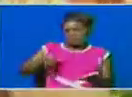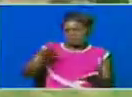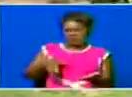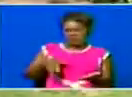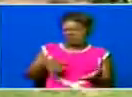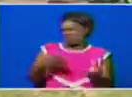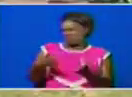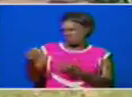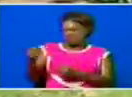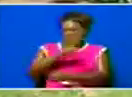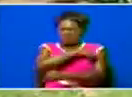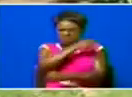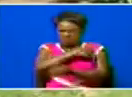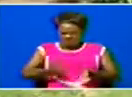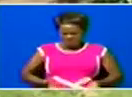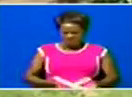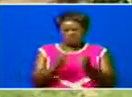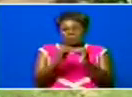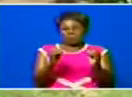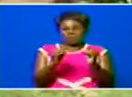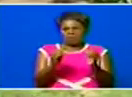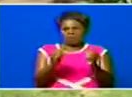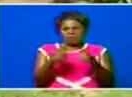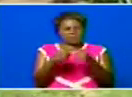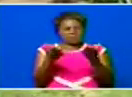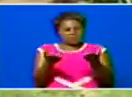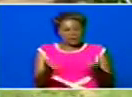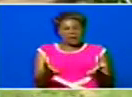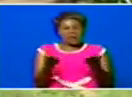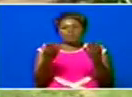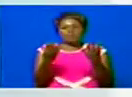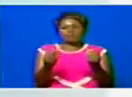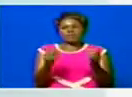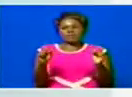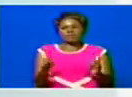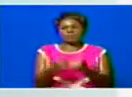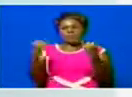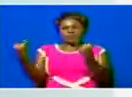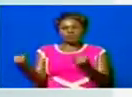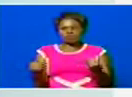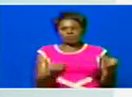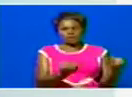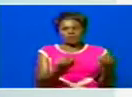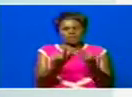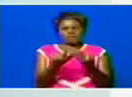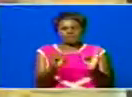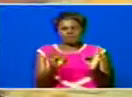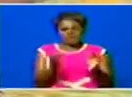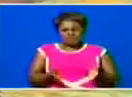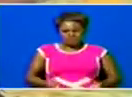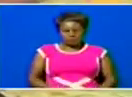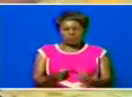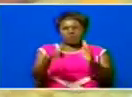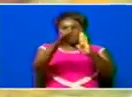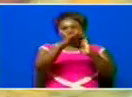opt not to deliver in hospital. This, however, could have been easily cured with the introduction of the free maternity program